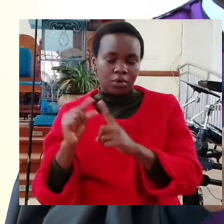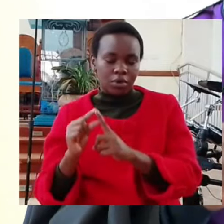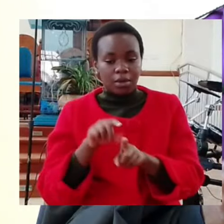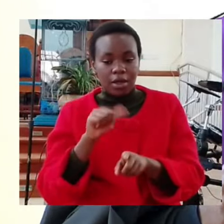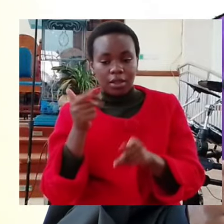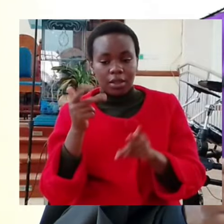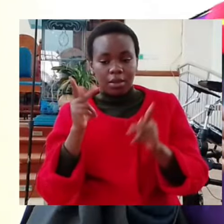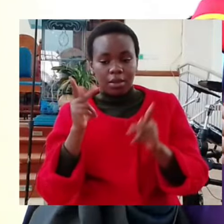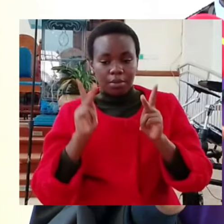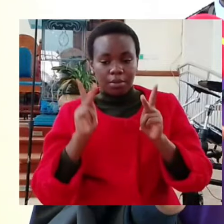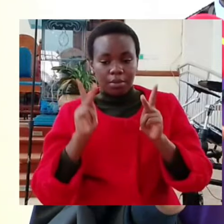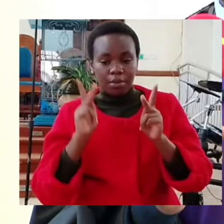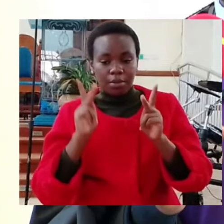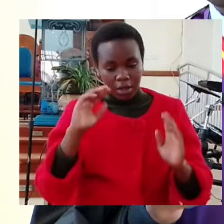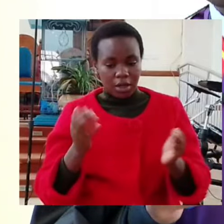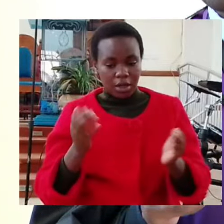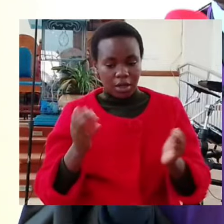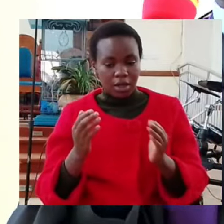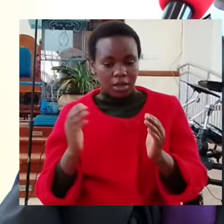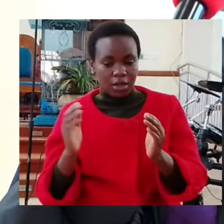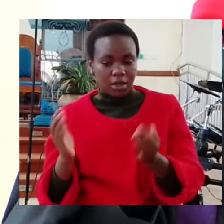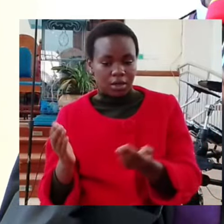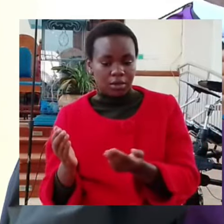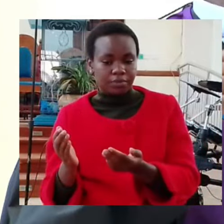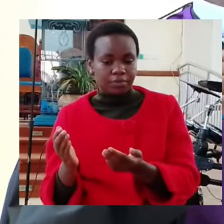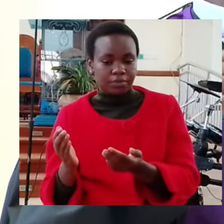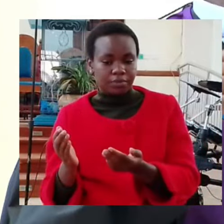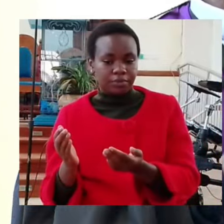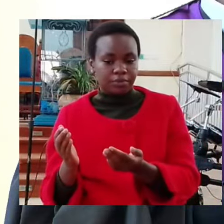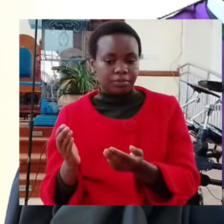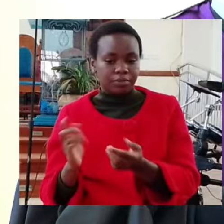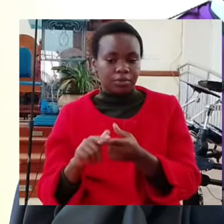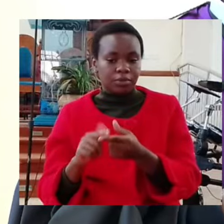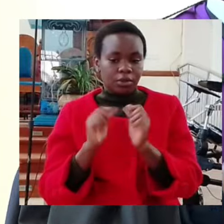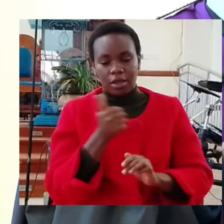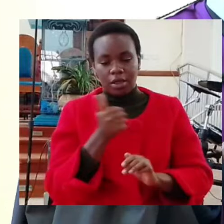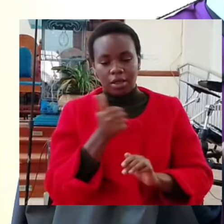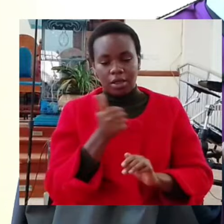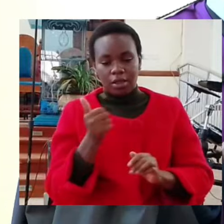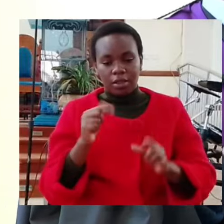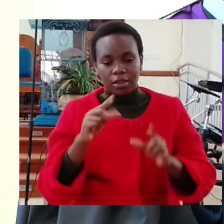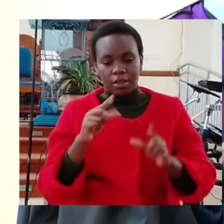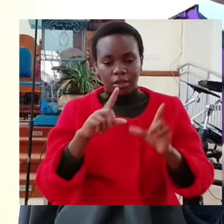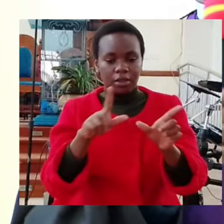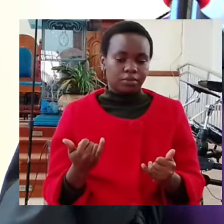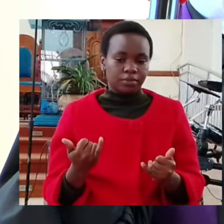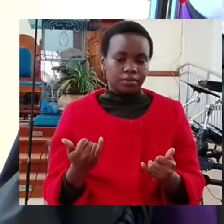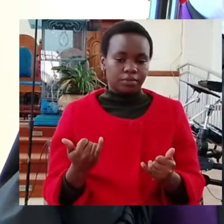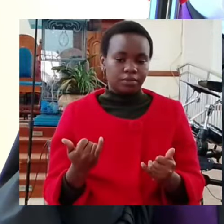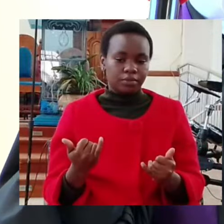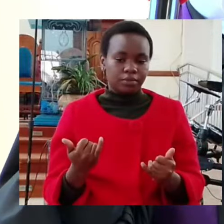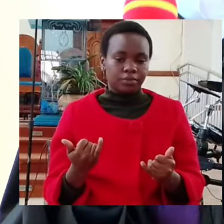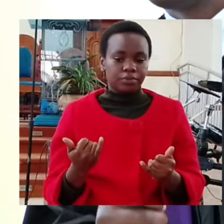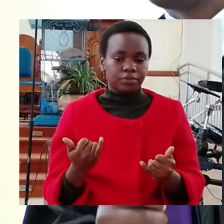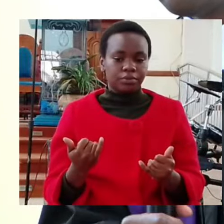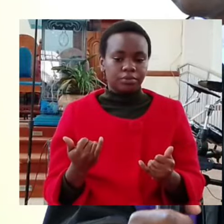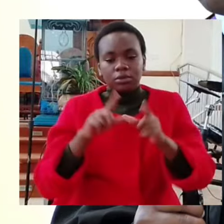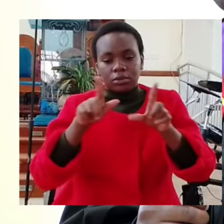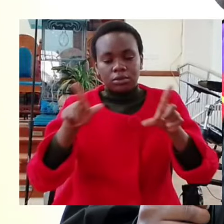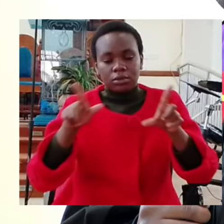nererie. Totigago tuwe kata the uriehana. Vere atura ikarani ago